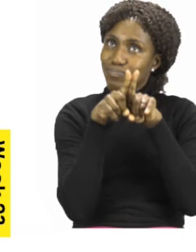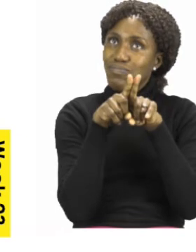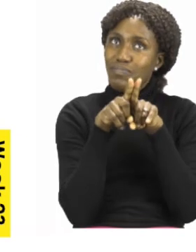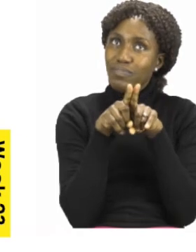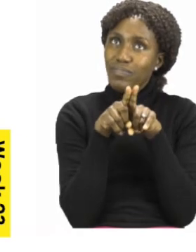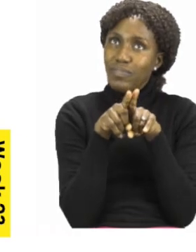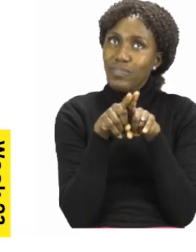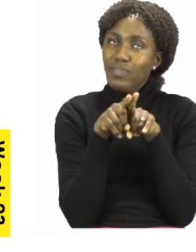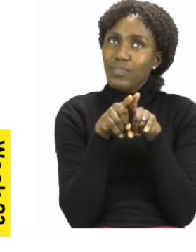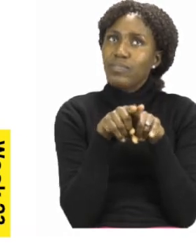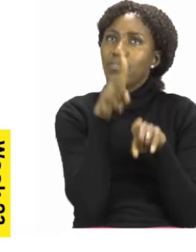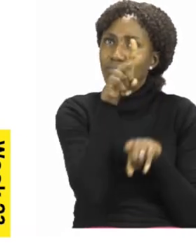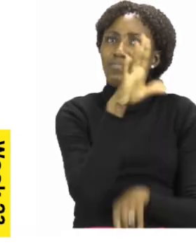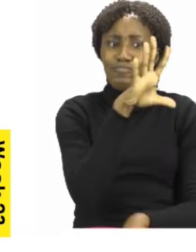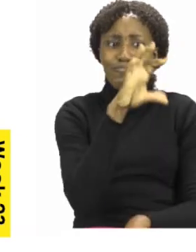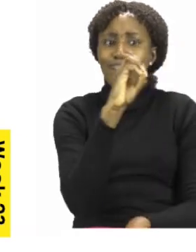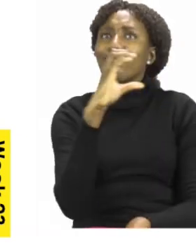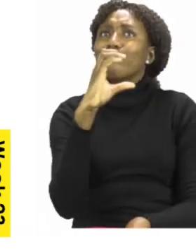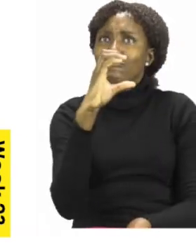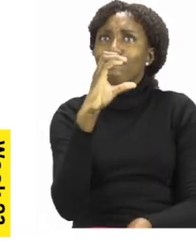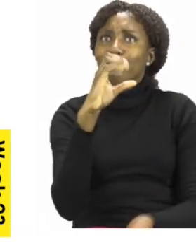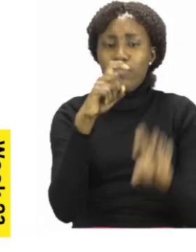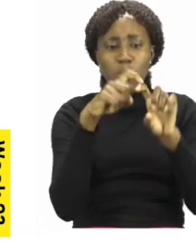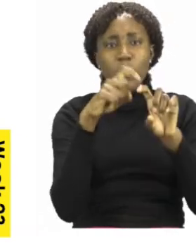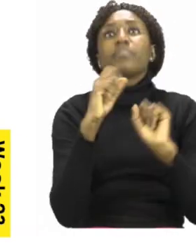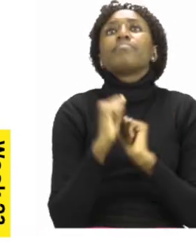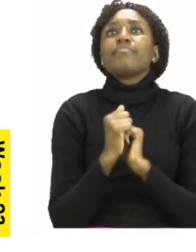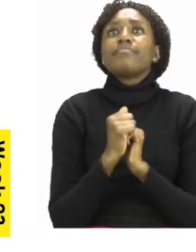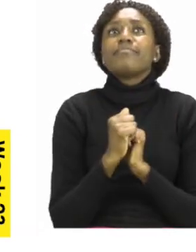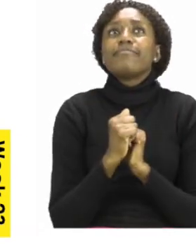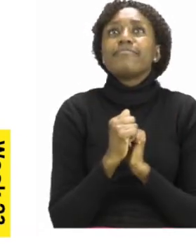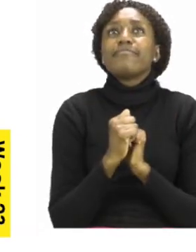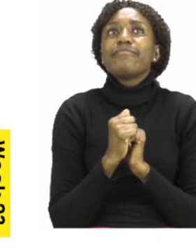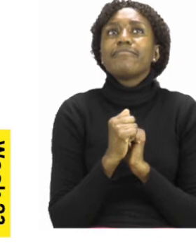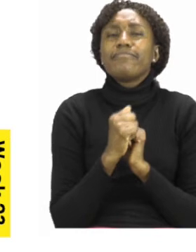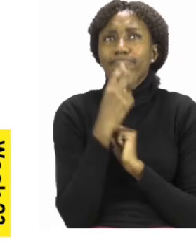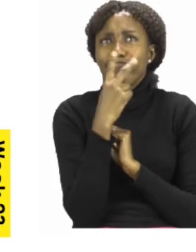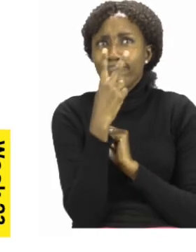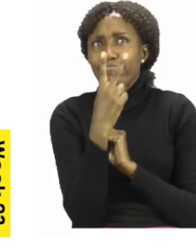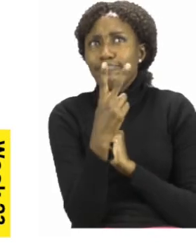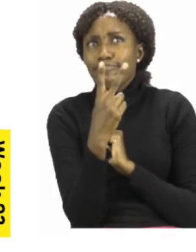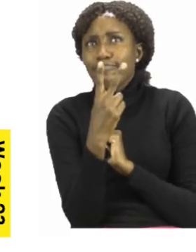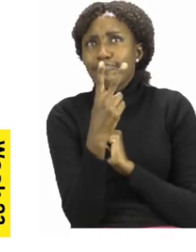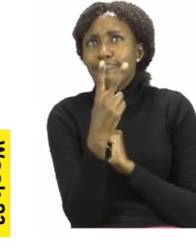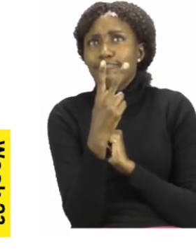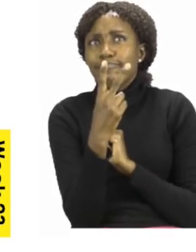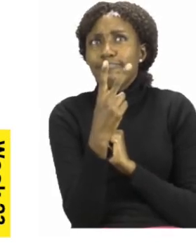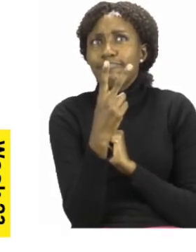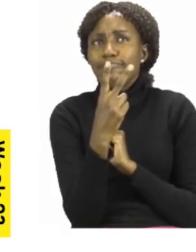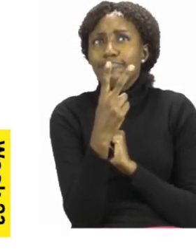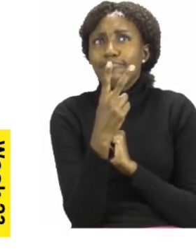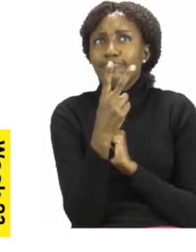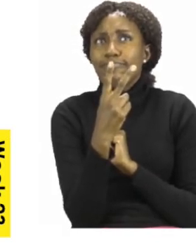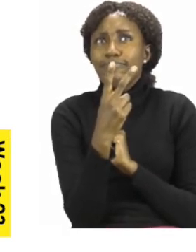is our 50-cent coin. As you can see, we are very